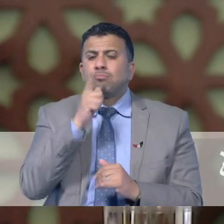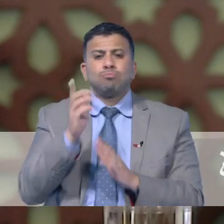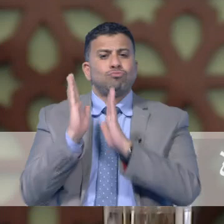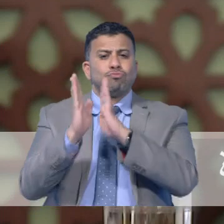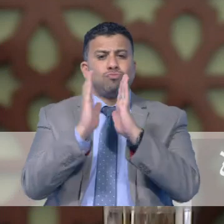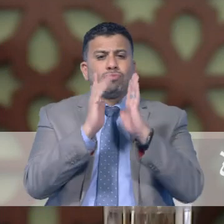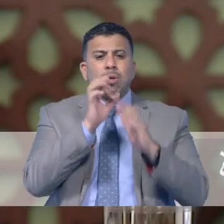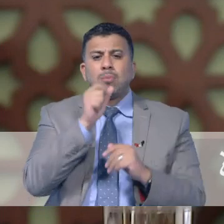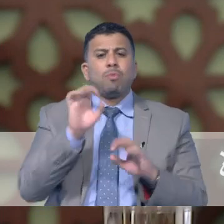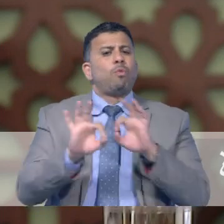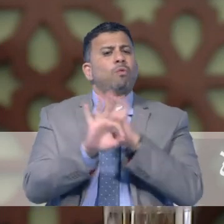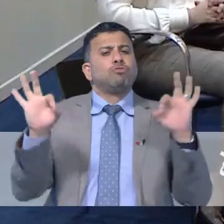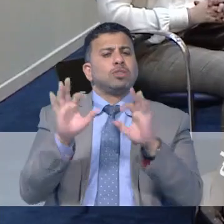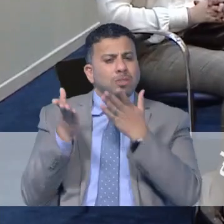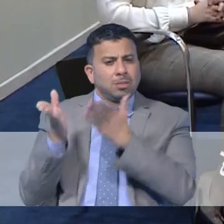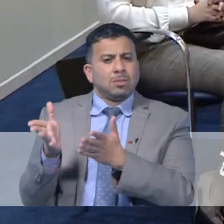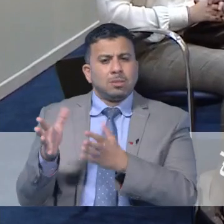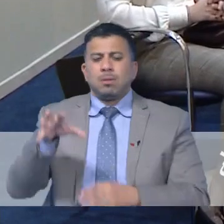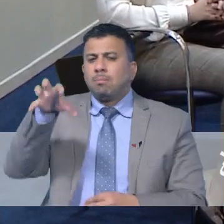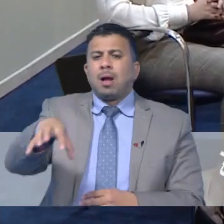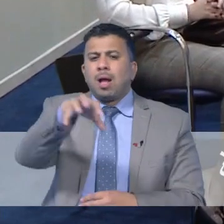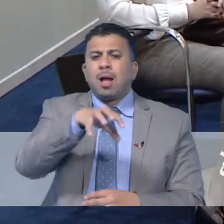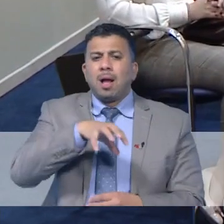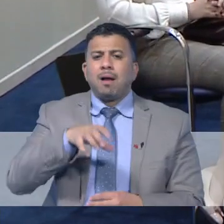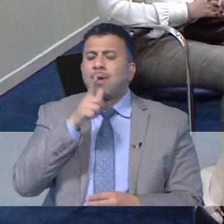documents which you can't find any place.